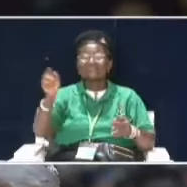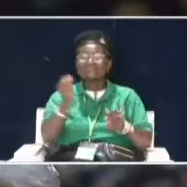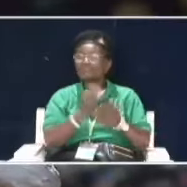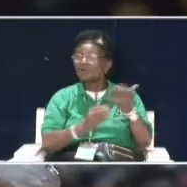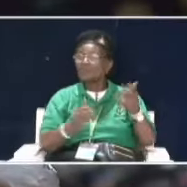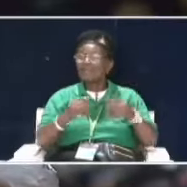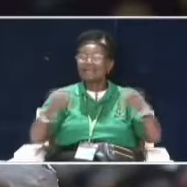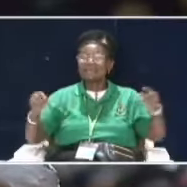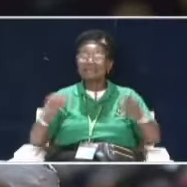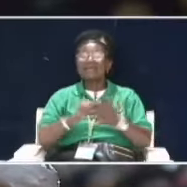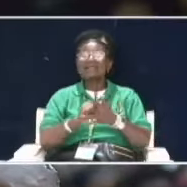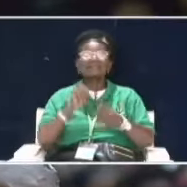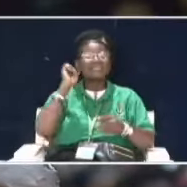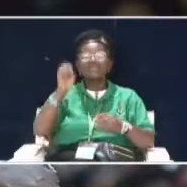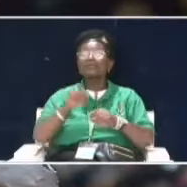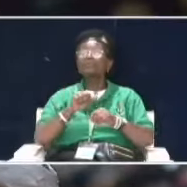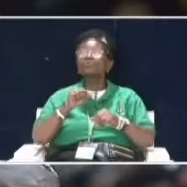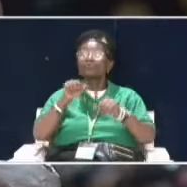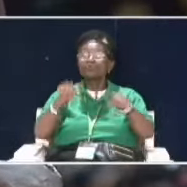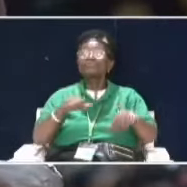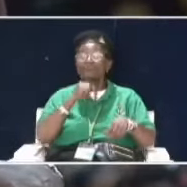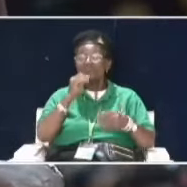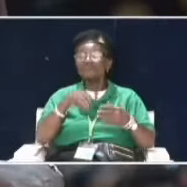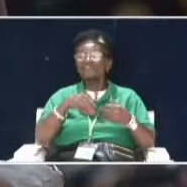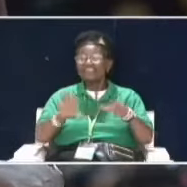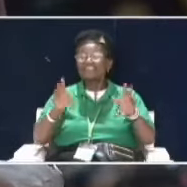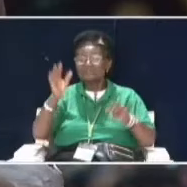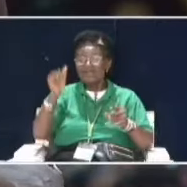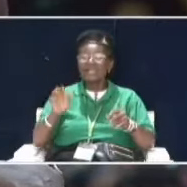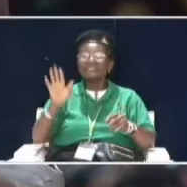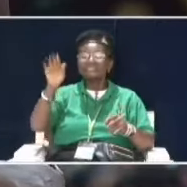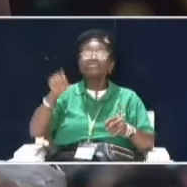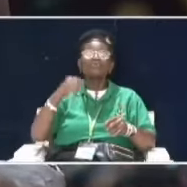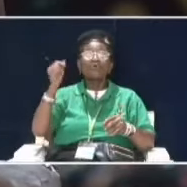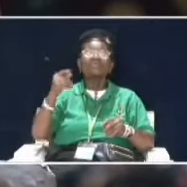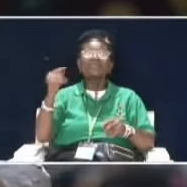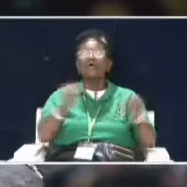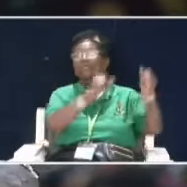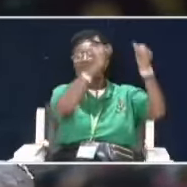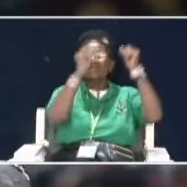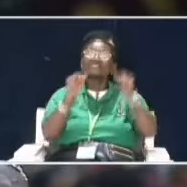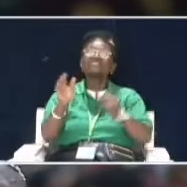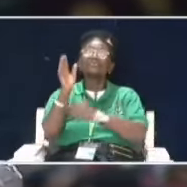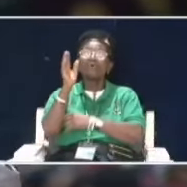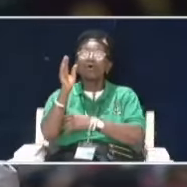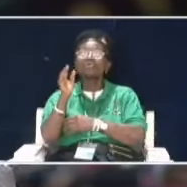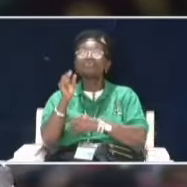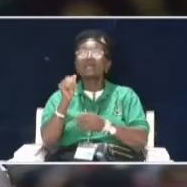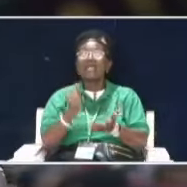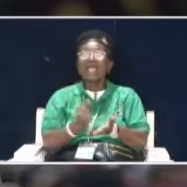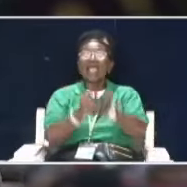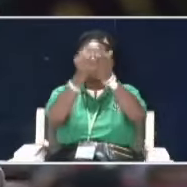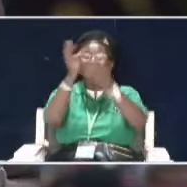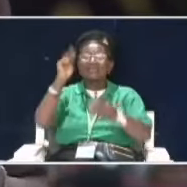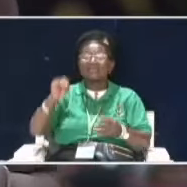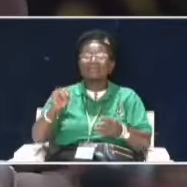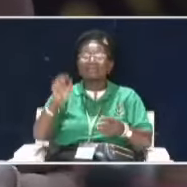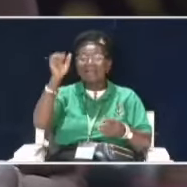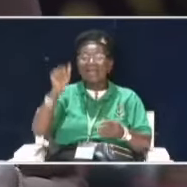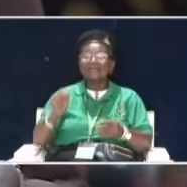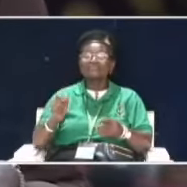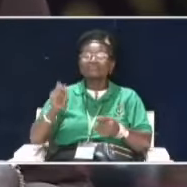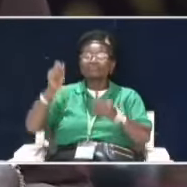own, the Almighty God helped him by dropping big rocks on the heads of the